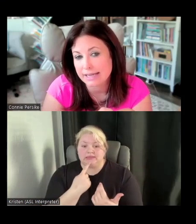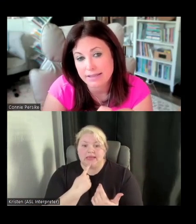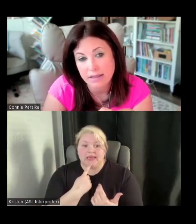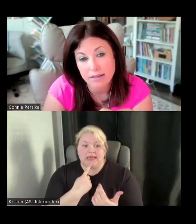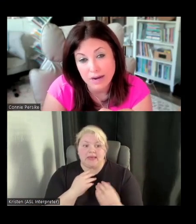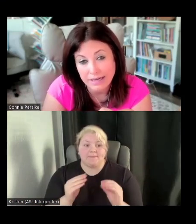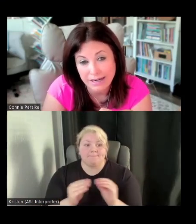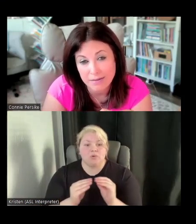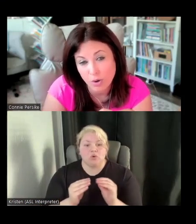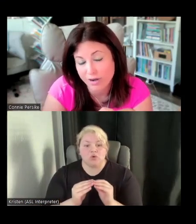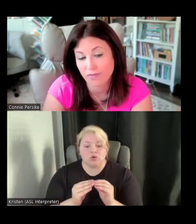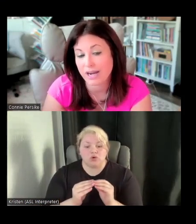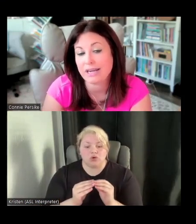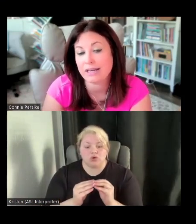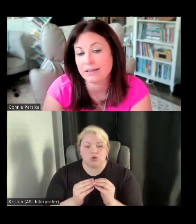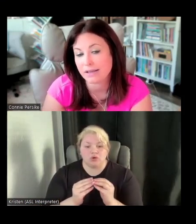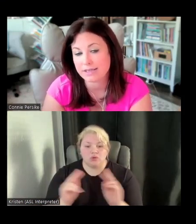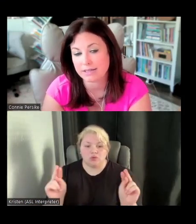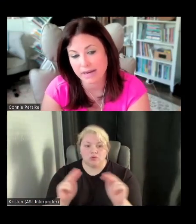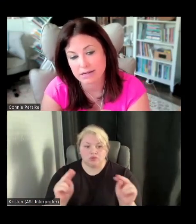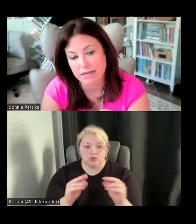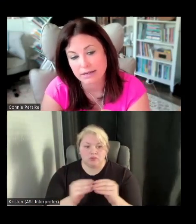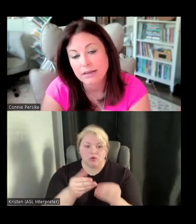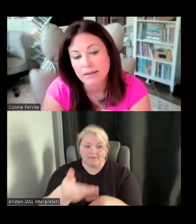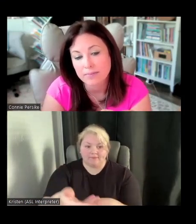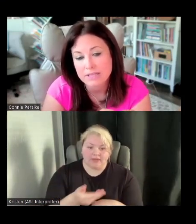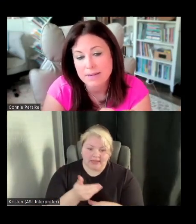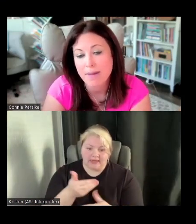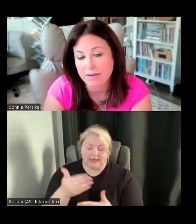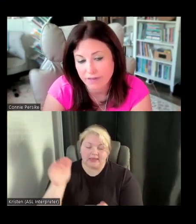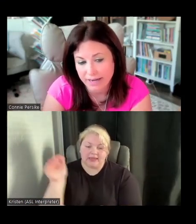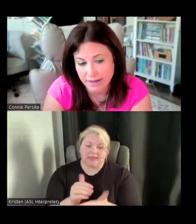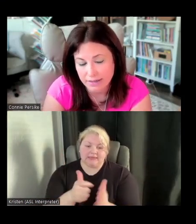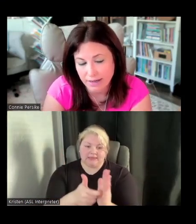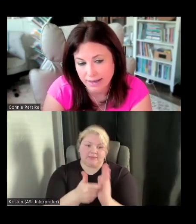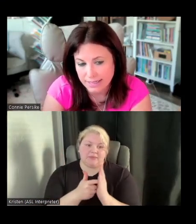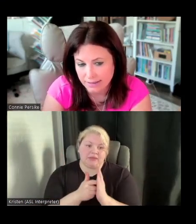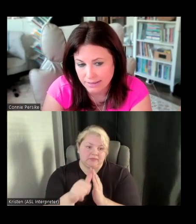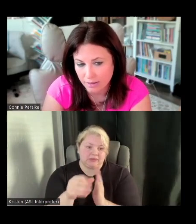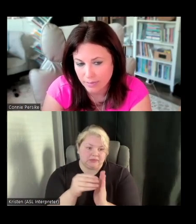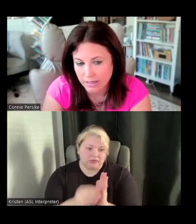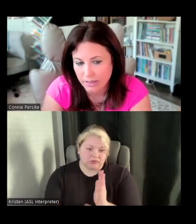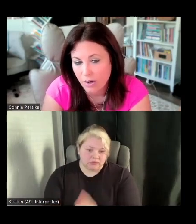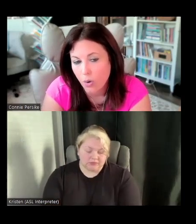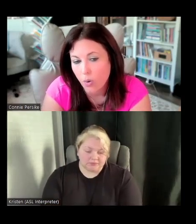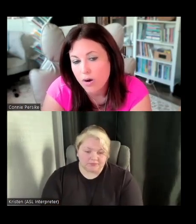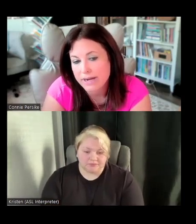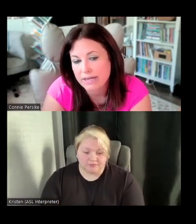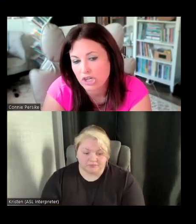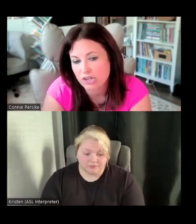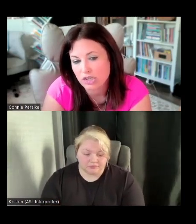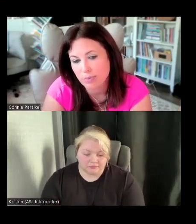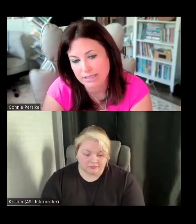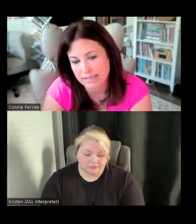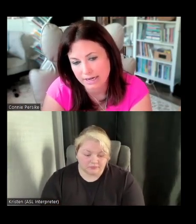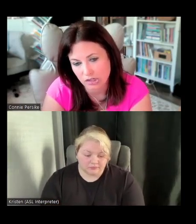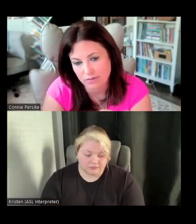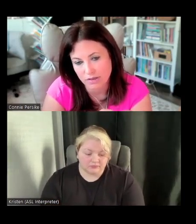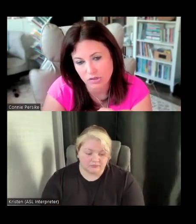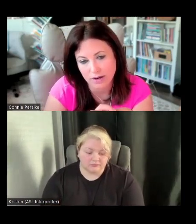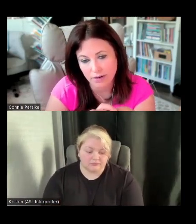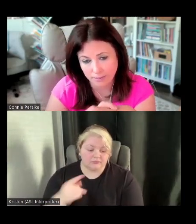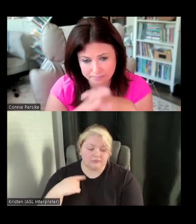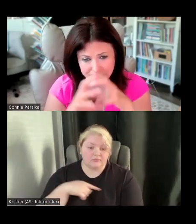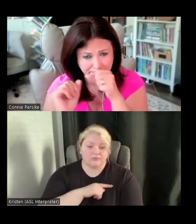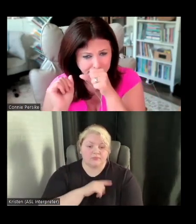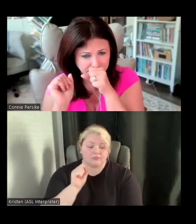is less threatening and more inviting and less demanding to modify that content a little bit. Or we can change the presentation of